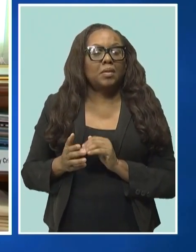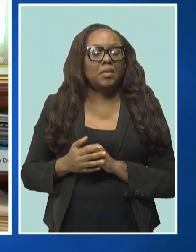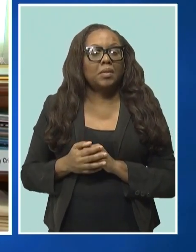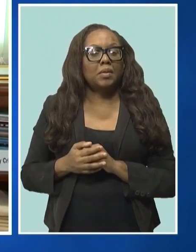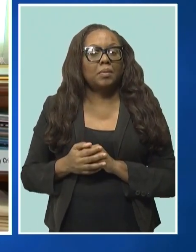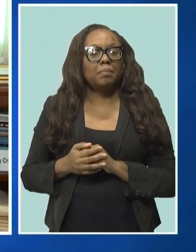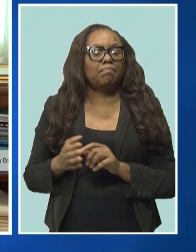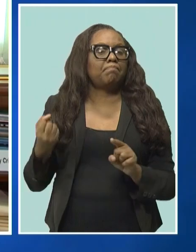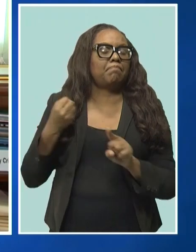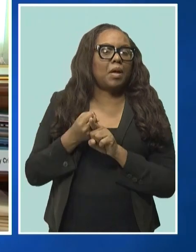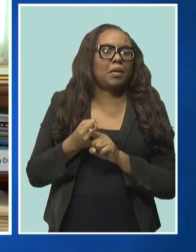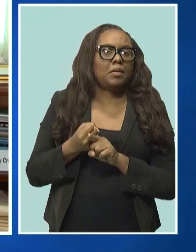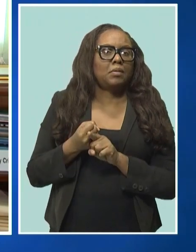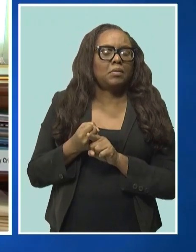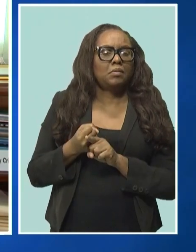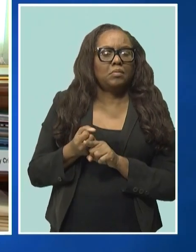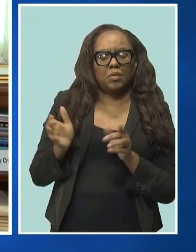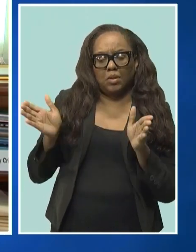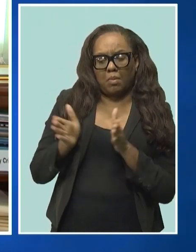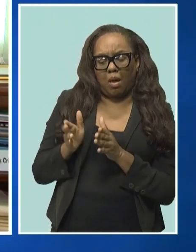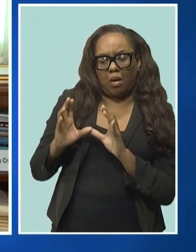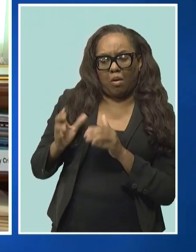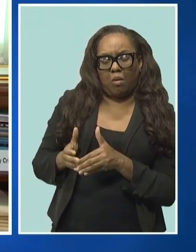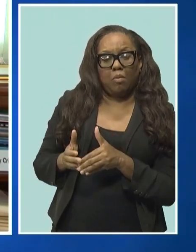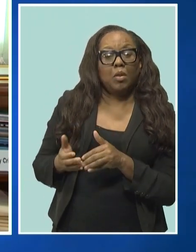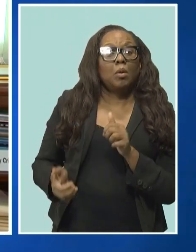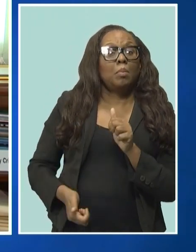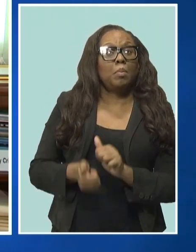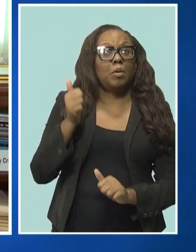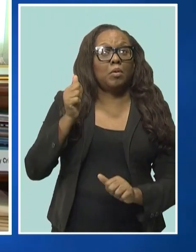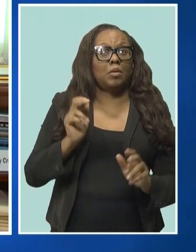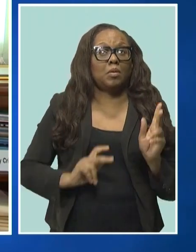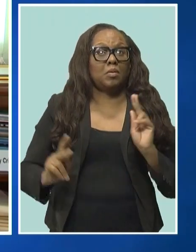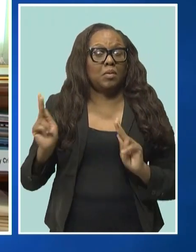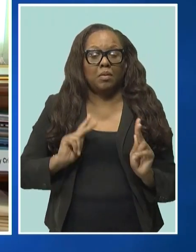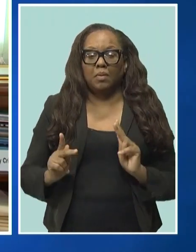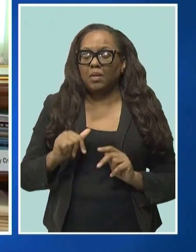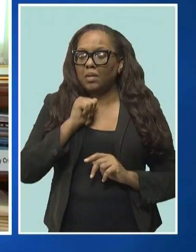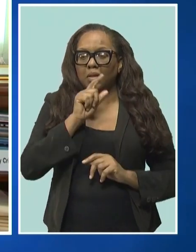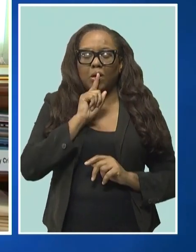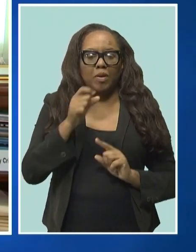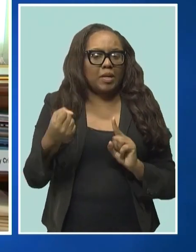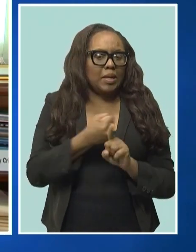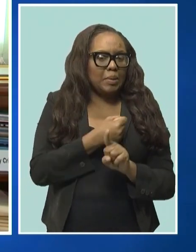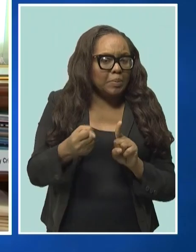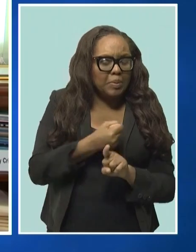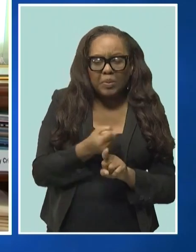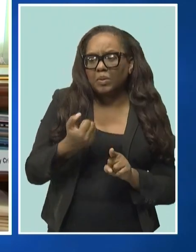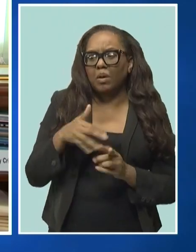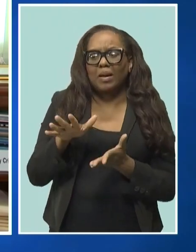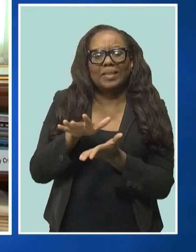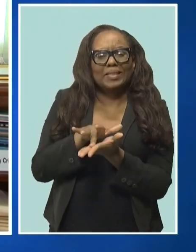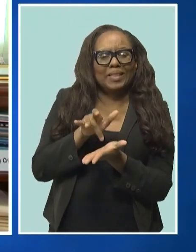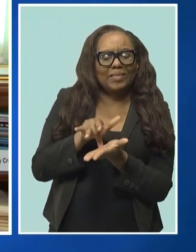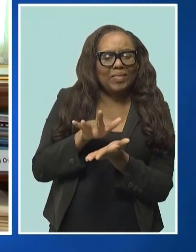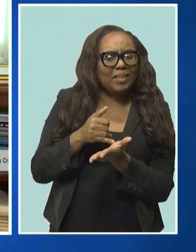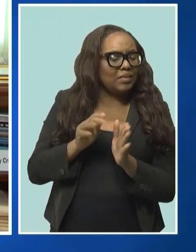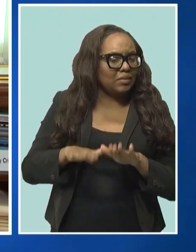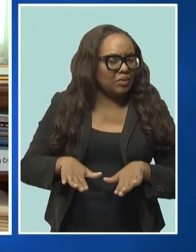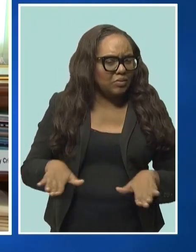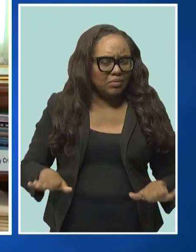the population, because the majority of our population don't really abuse and exploit children.